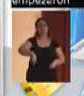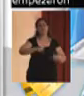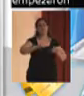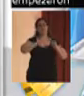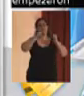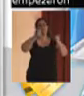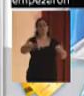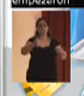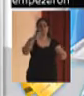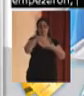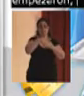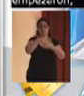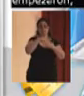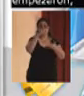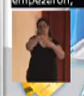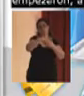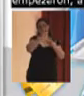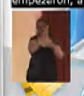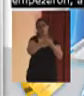Students were supposed to start using